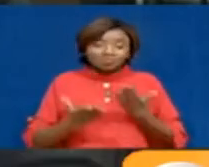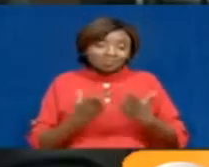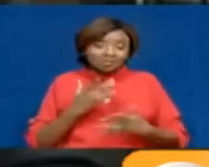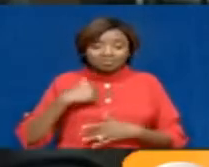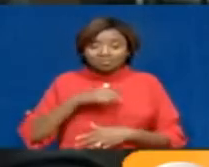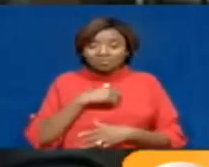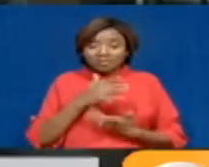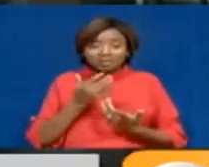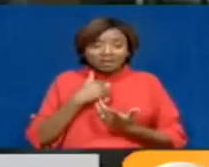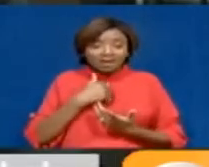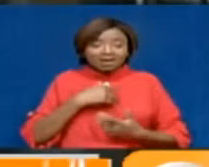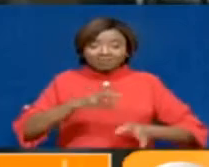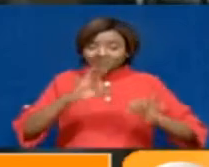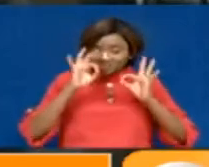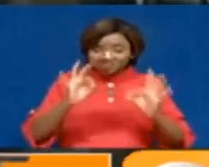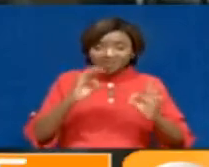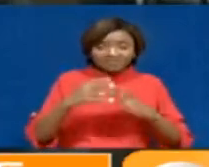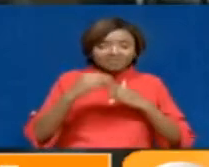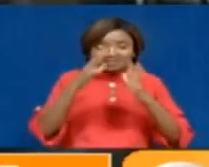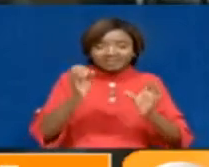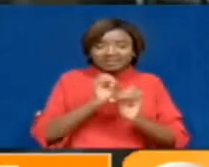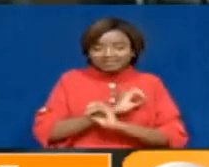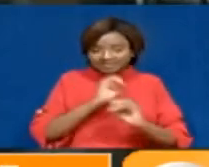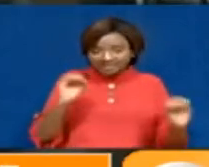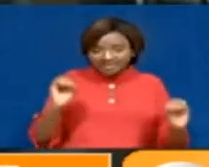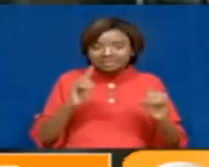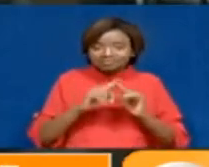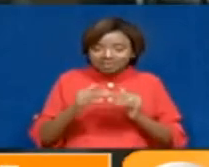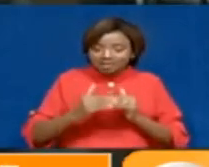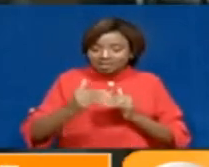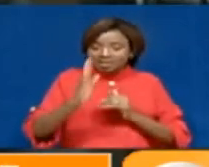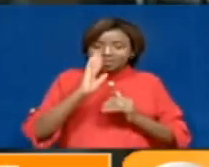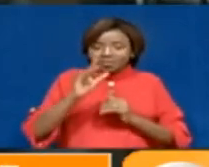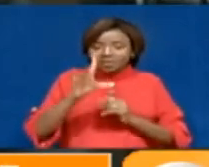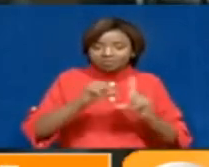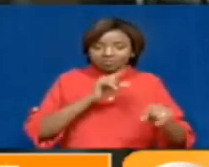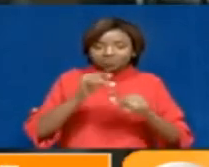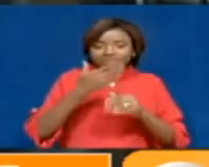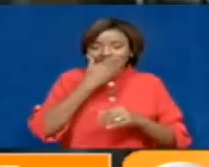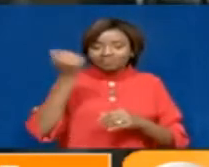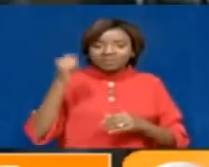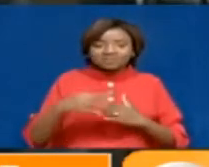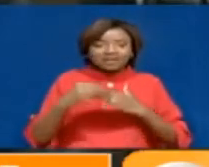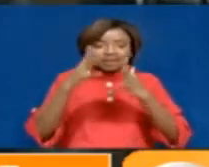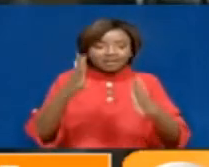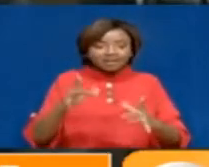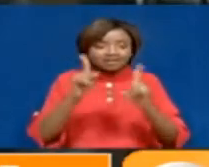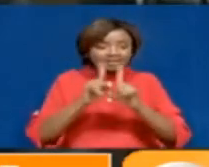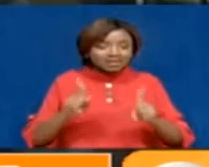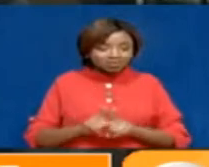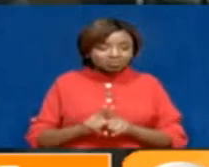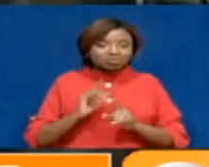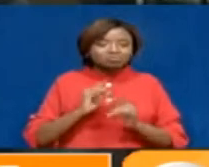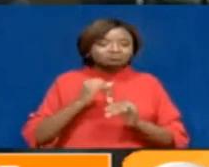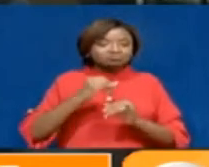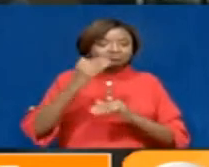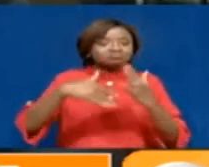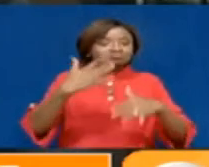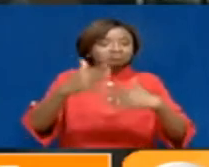perfect leaders, we will be moving towards better leaders. And in a new crop, we have leaders of the style